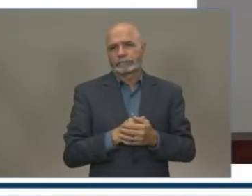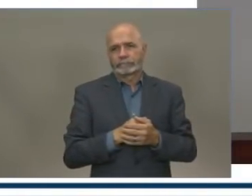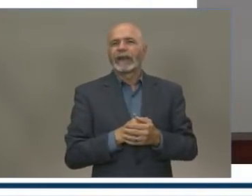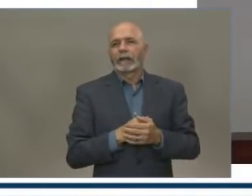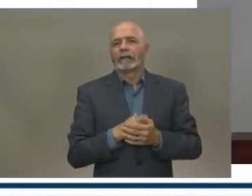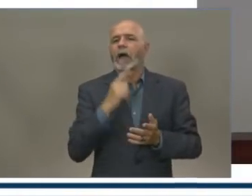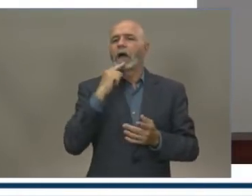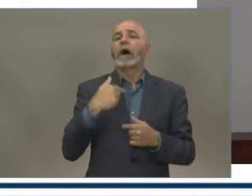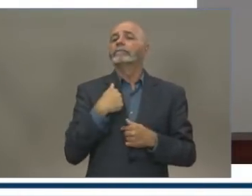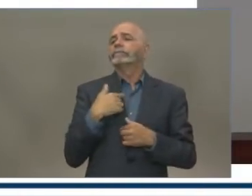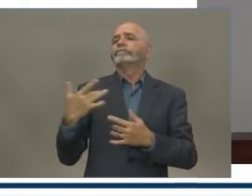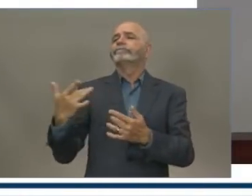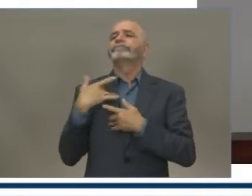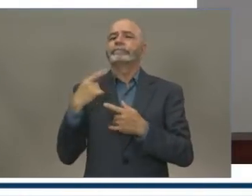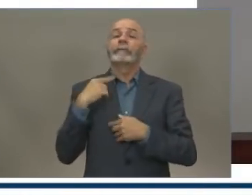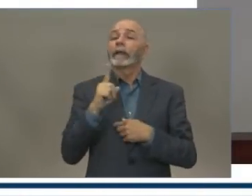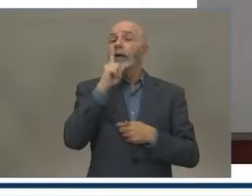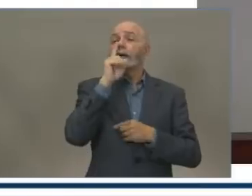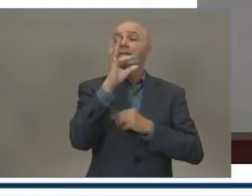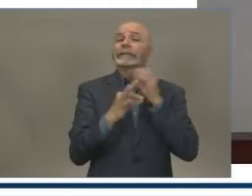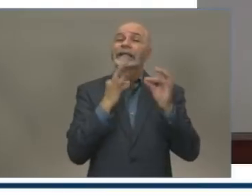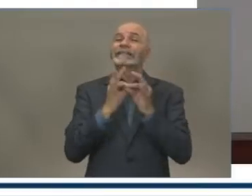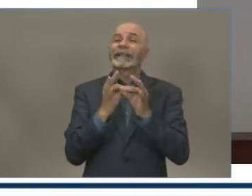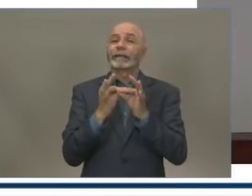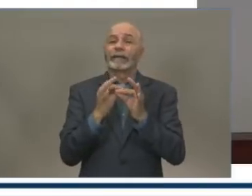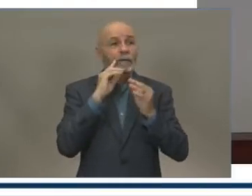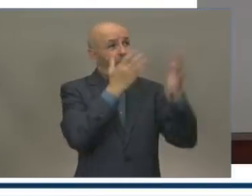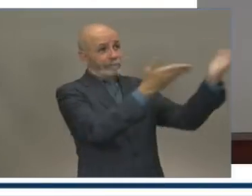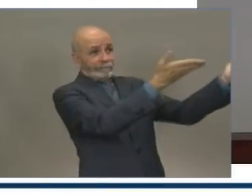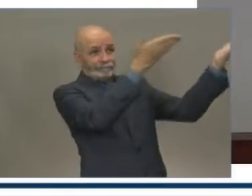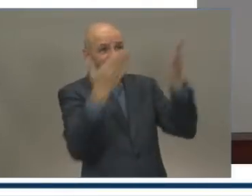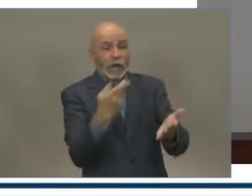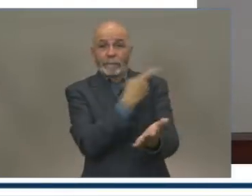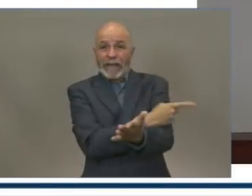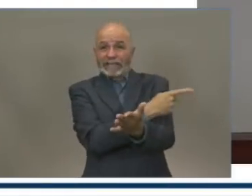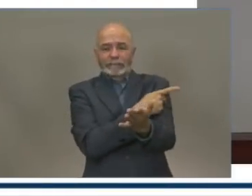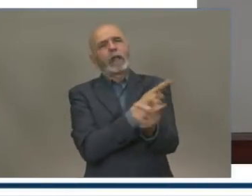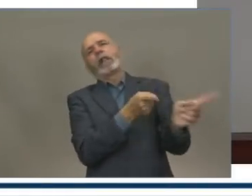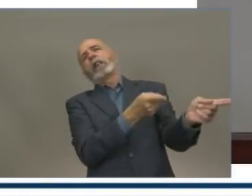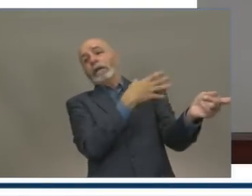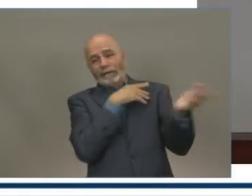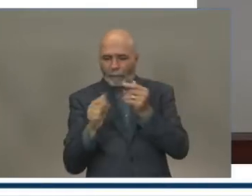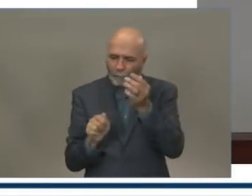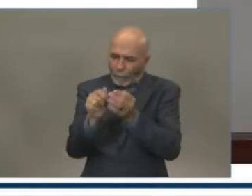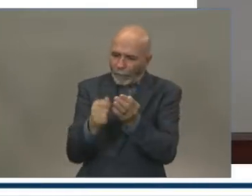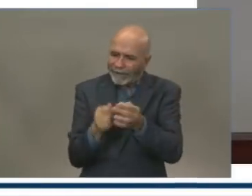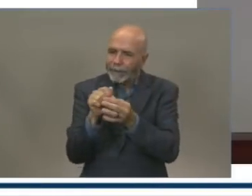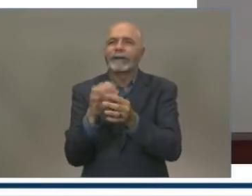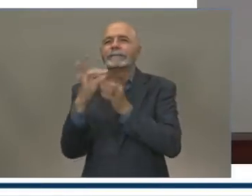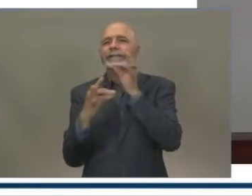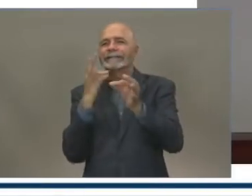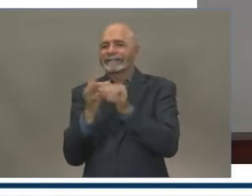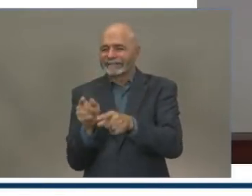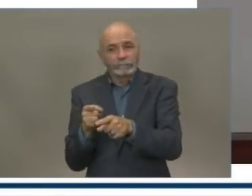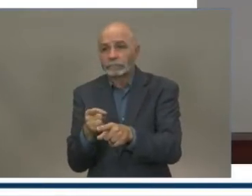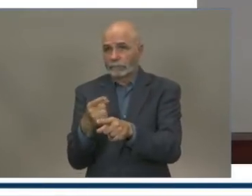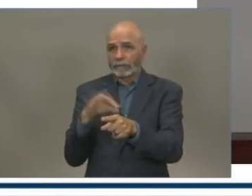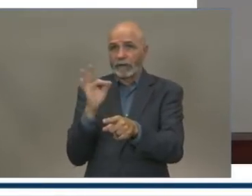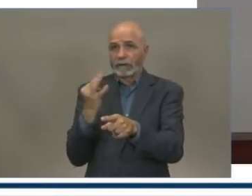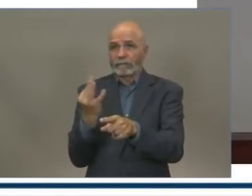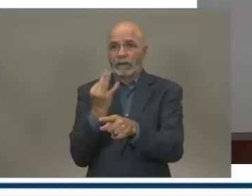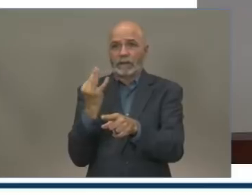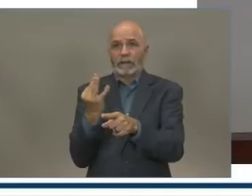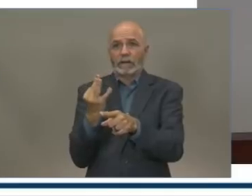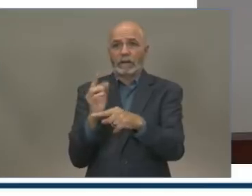test every patient who is admitted. We identified a COVID positive patient on Friday and have started our